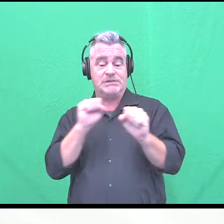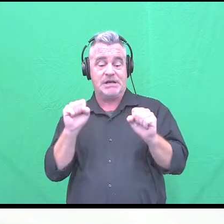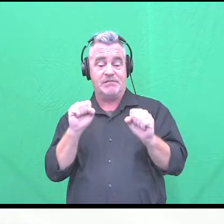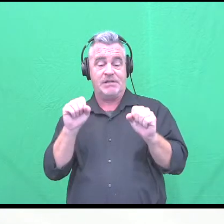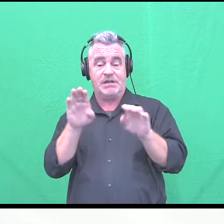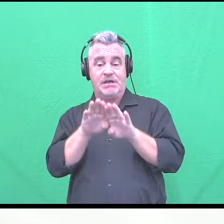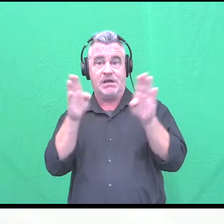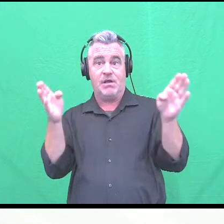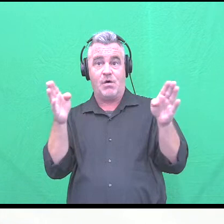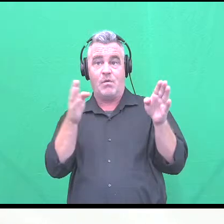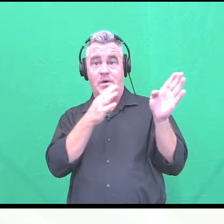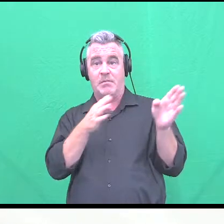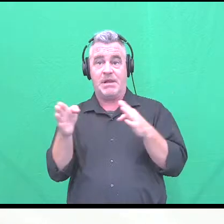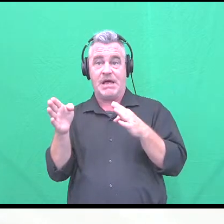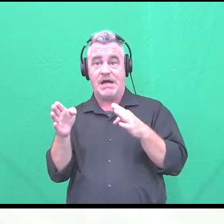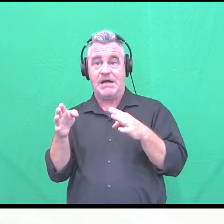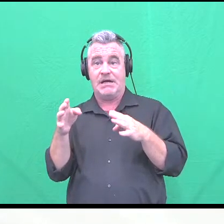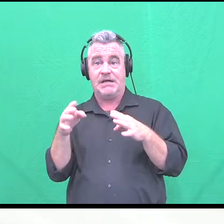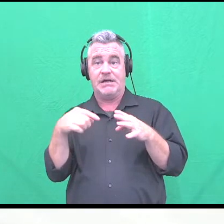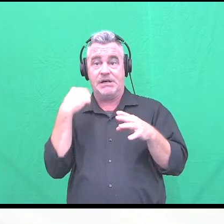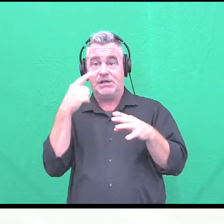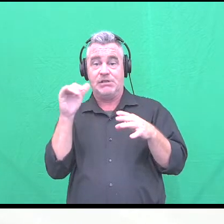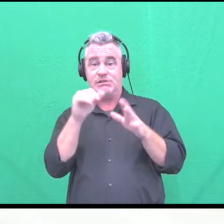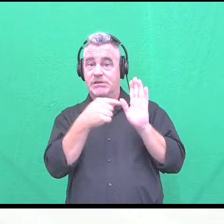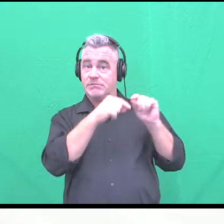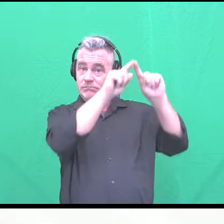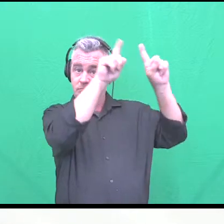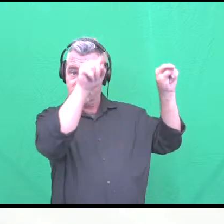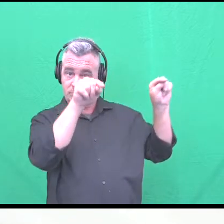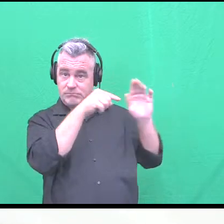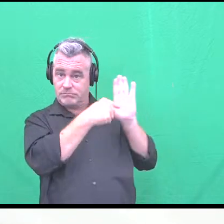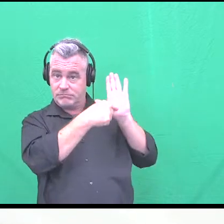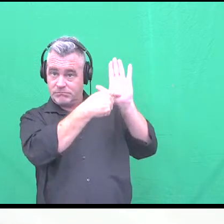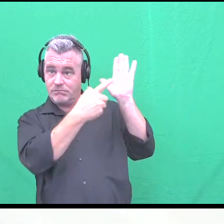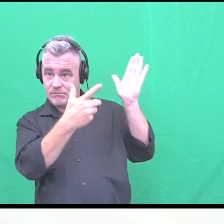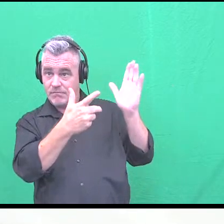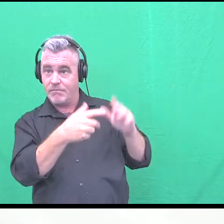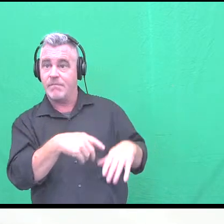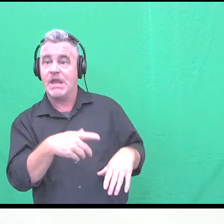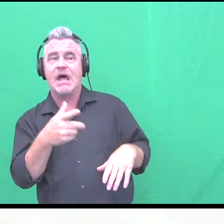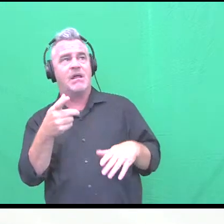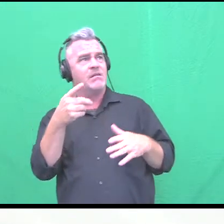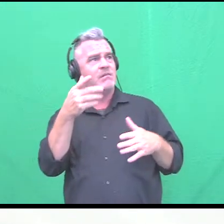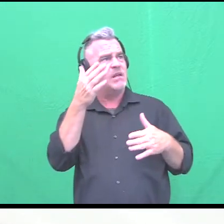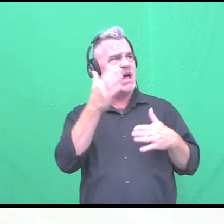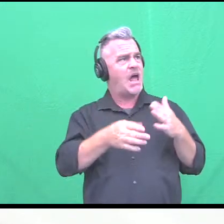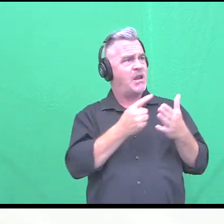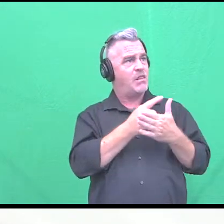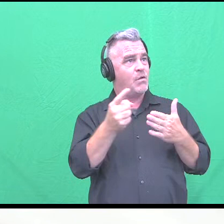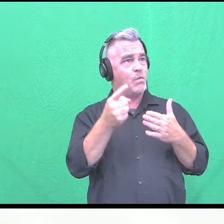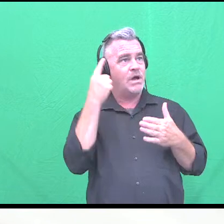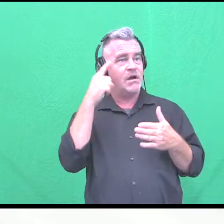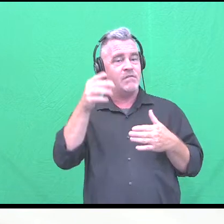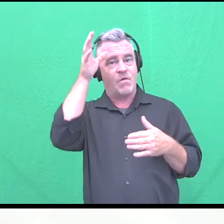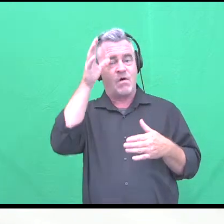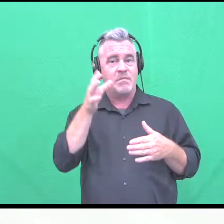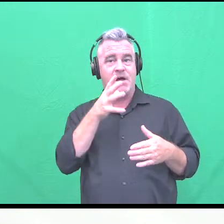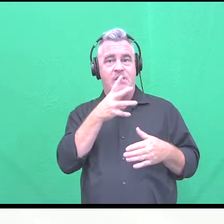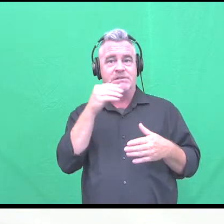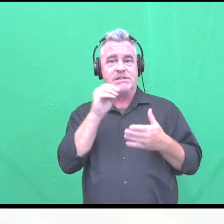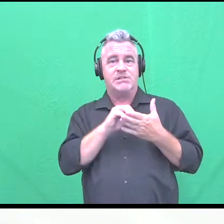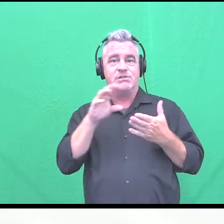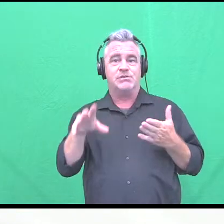looks like this. So that will be posted here at the end of the week, and so that's for all parents and all